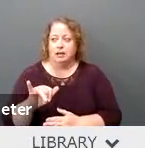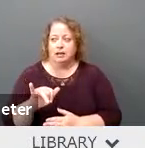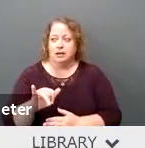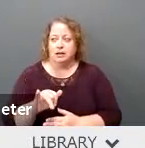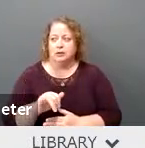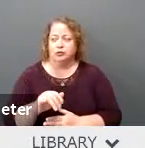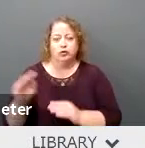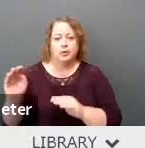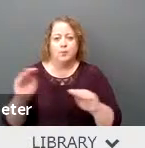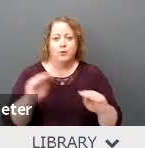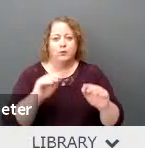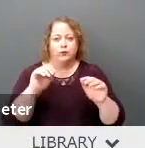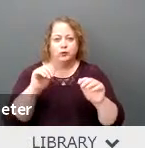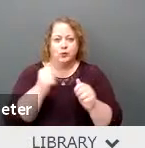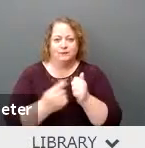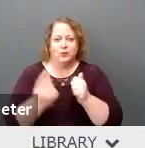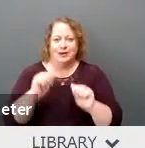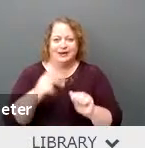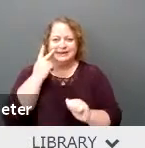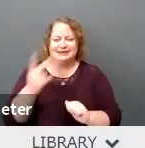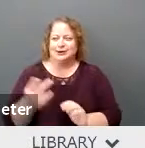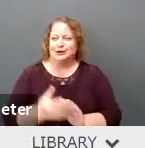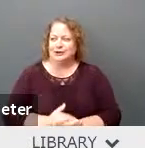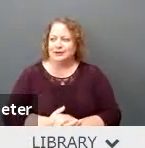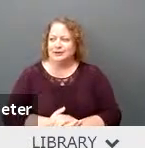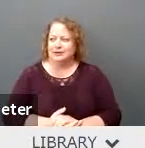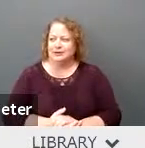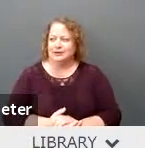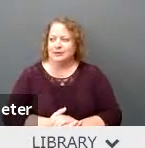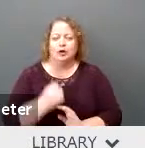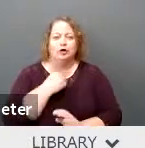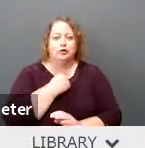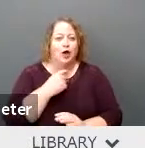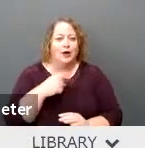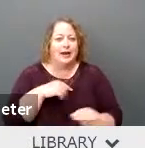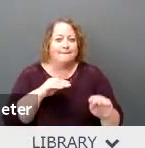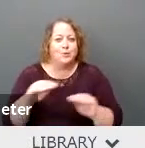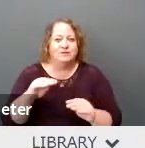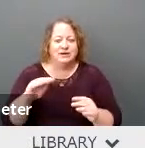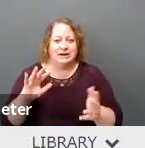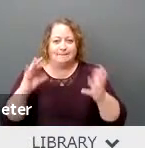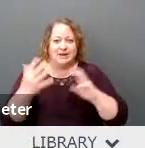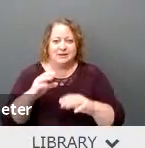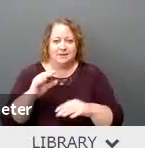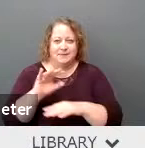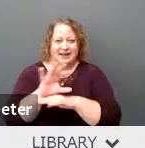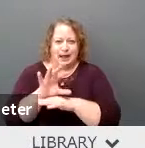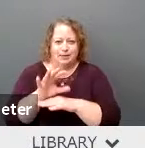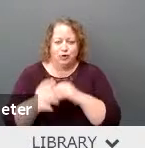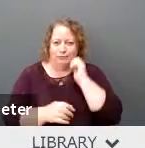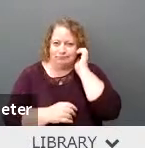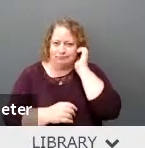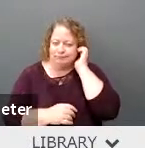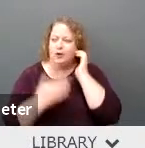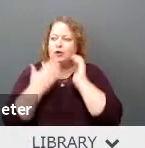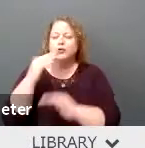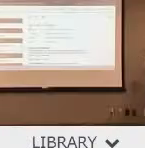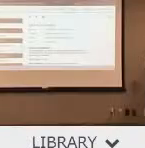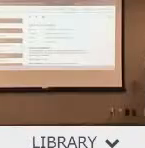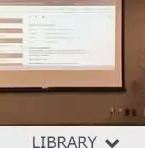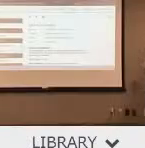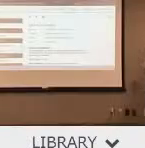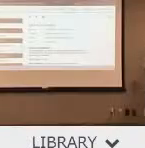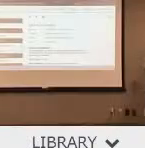so everyone can see her, everybody. Sorry, I moved it, and I messed up the camera. Sorry. So, good